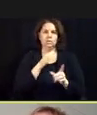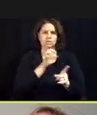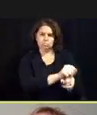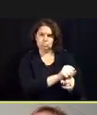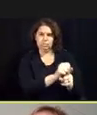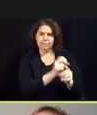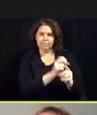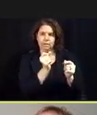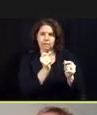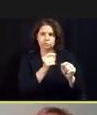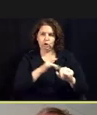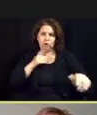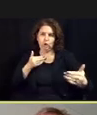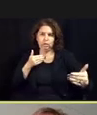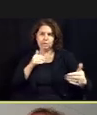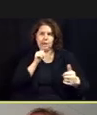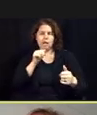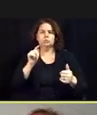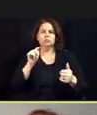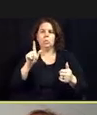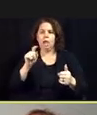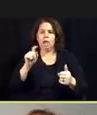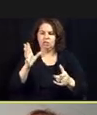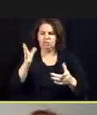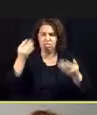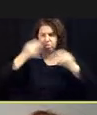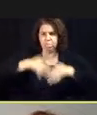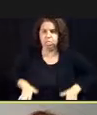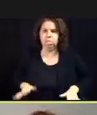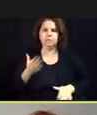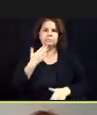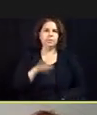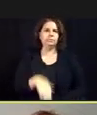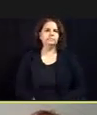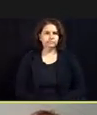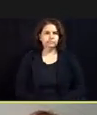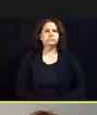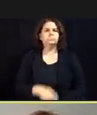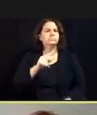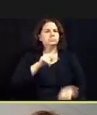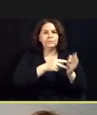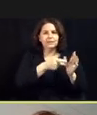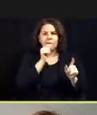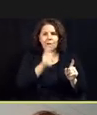people who are infected from coming into the hospital. Next, please.